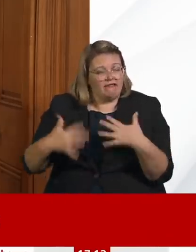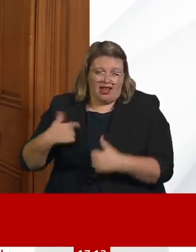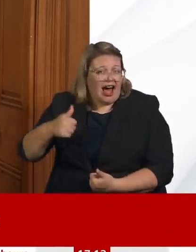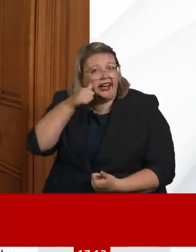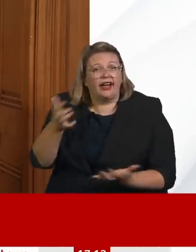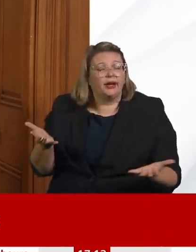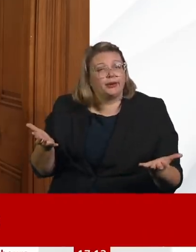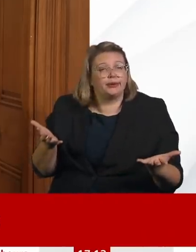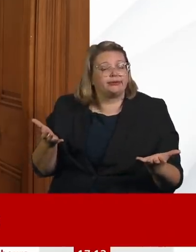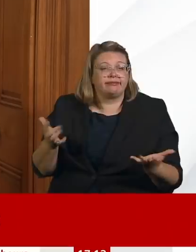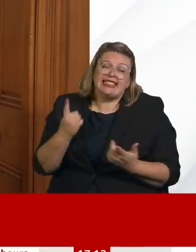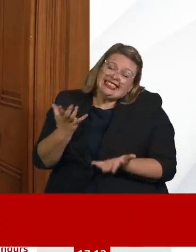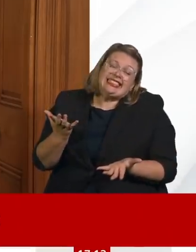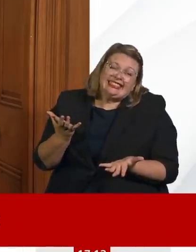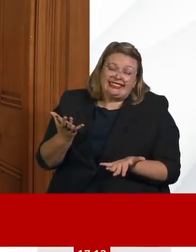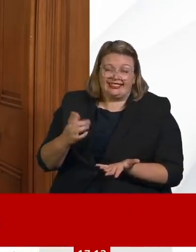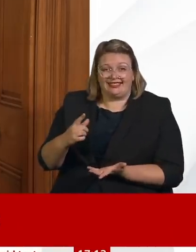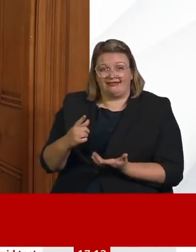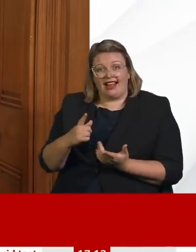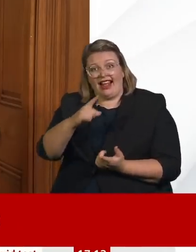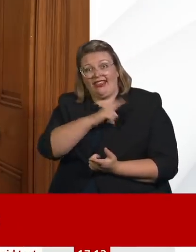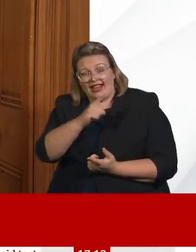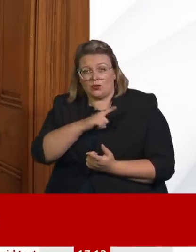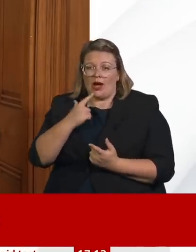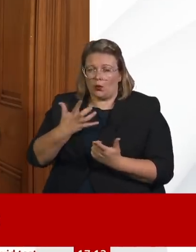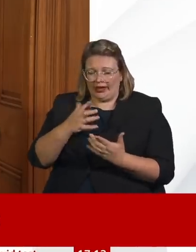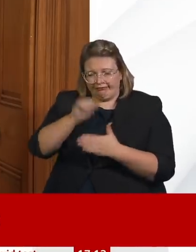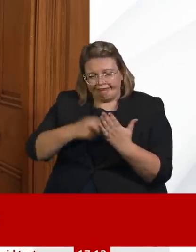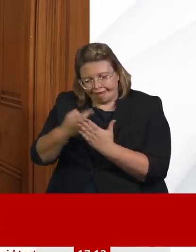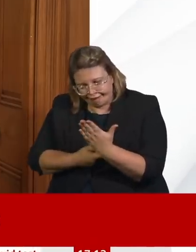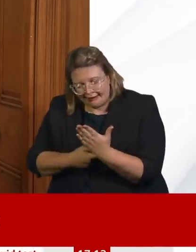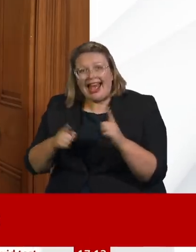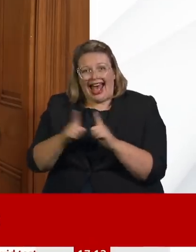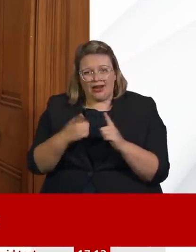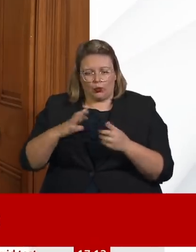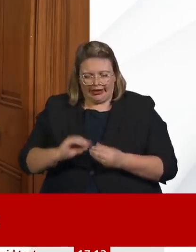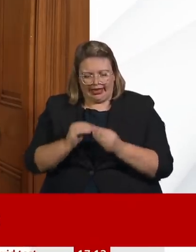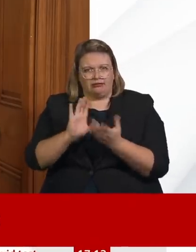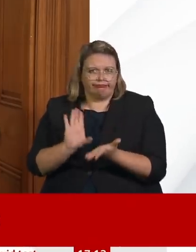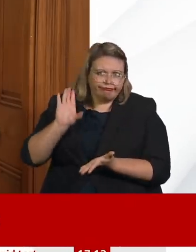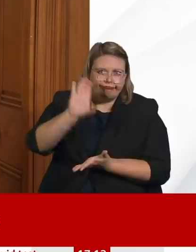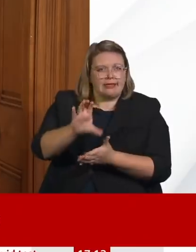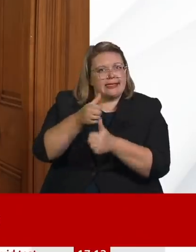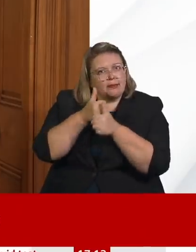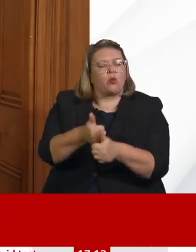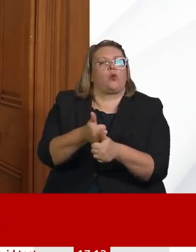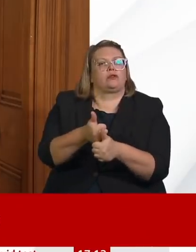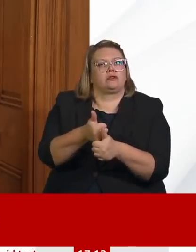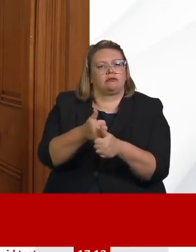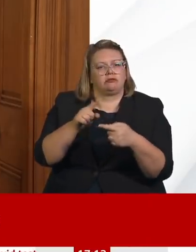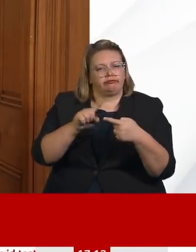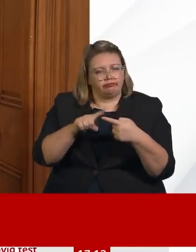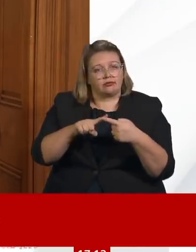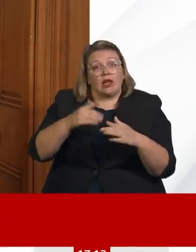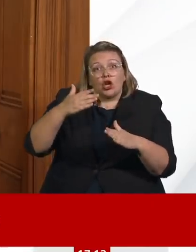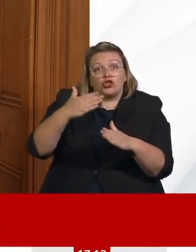But that's why we're also enacting a comprehensive package of support. The job support scheme